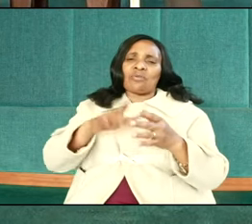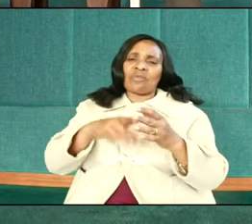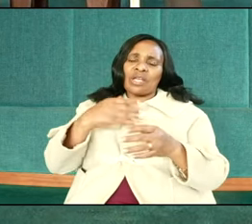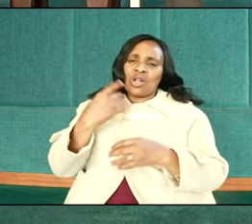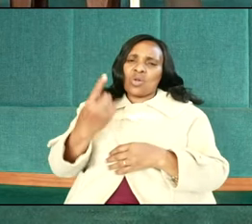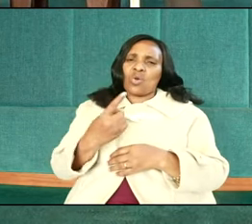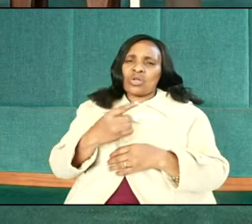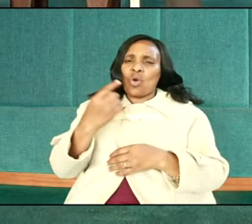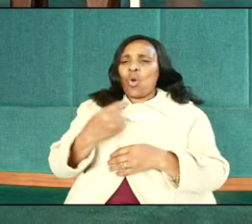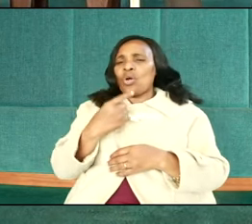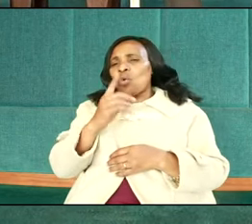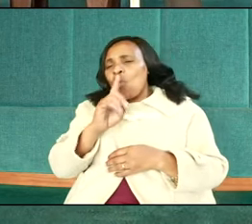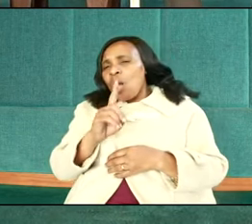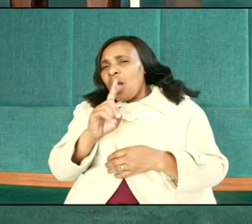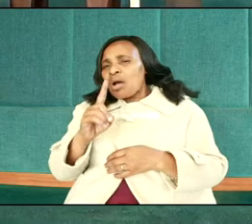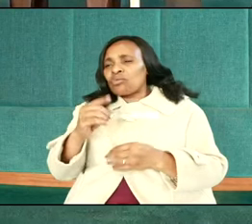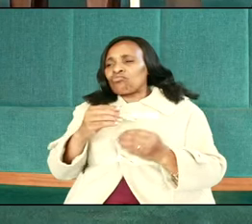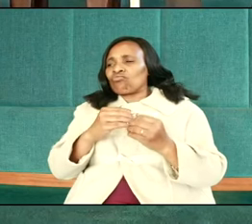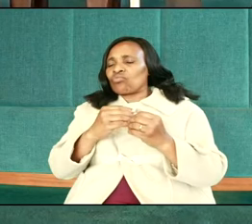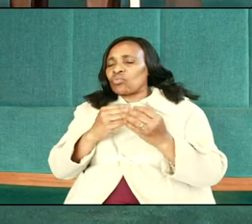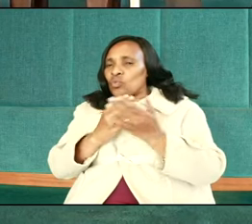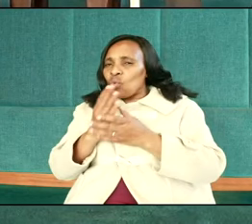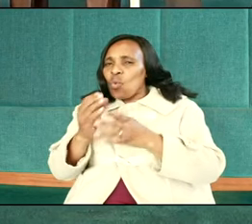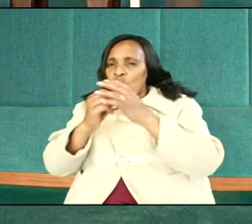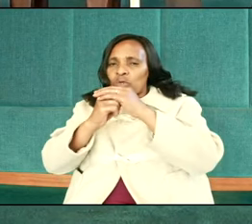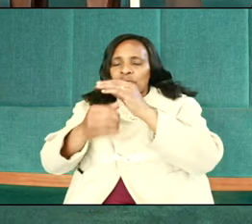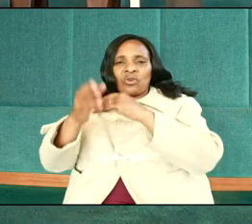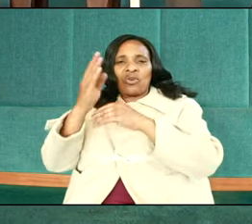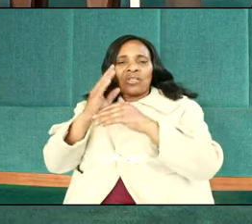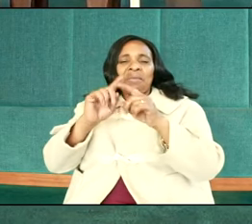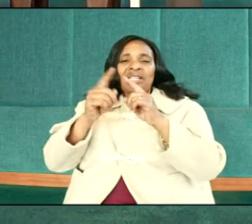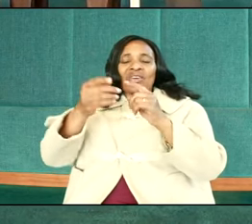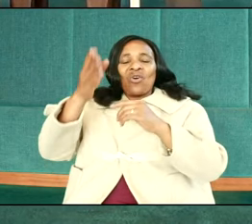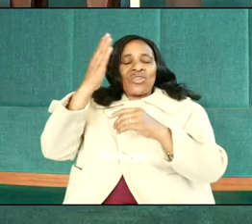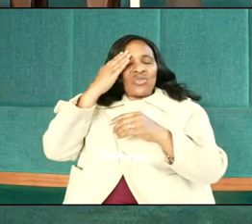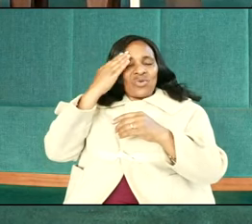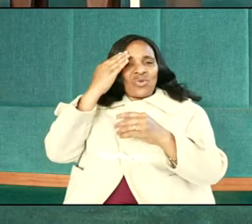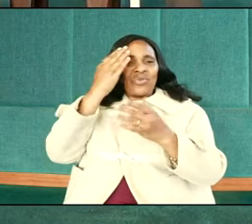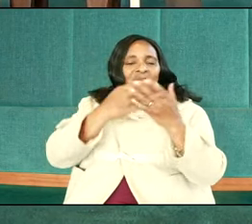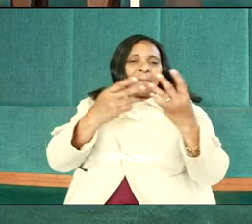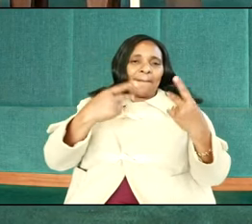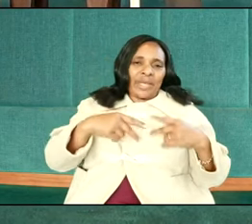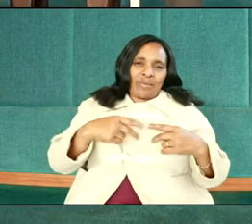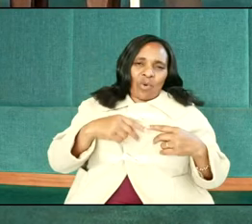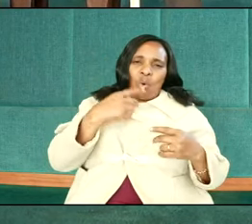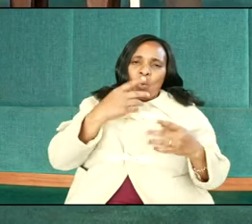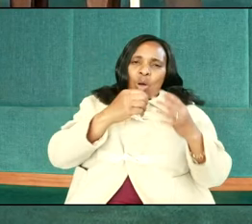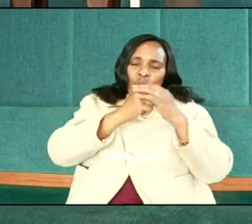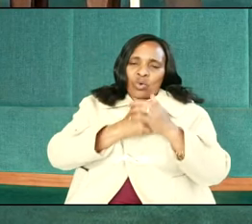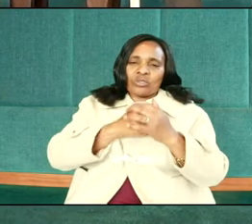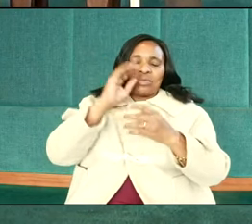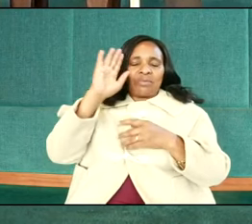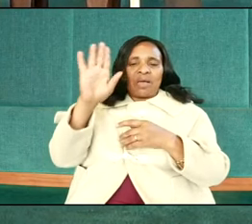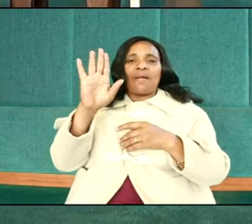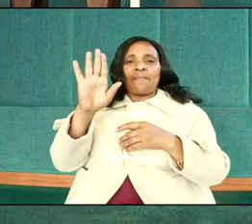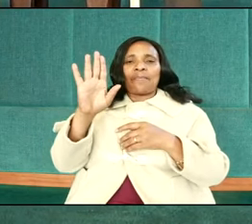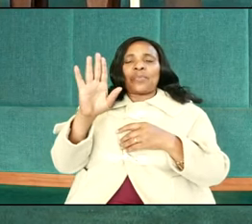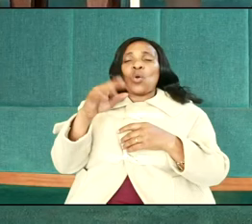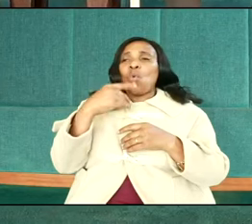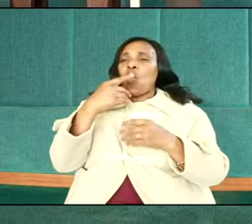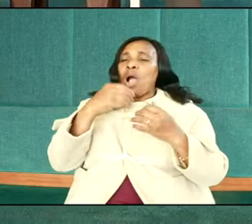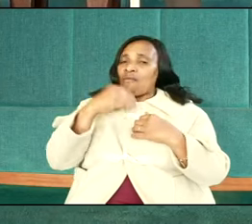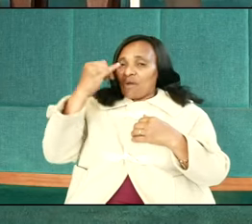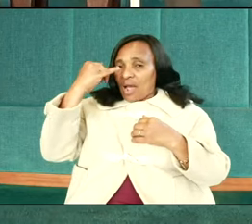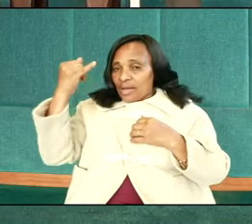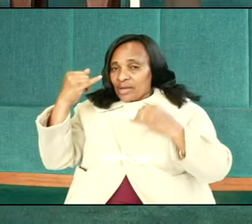as if we are the only ones who are actually worshiping God, God knows that there are some people who are worshiping him that we might not have an